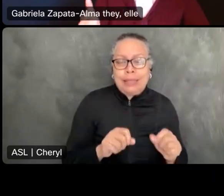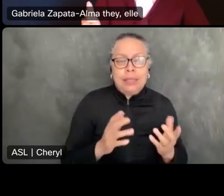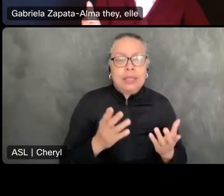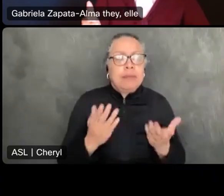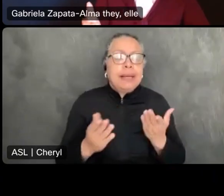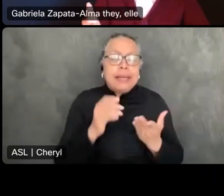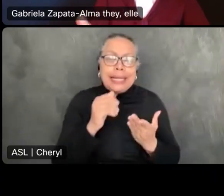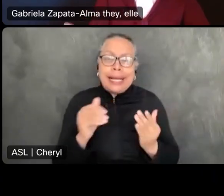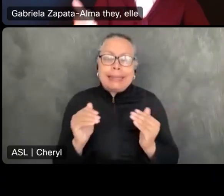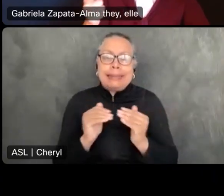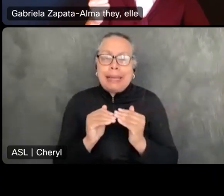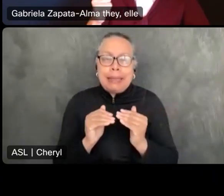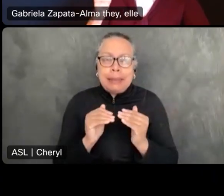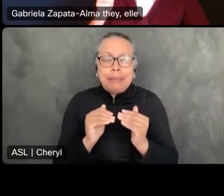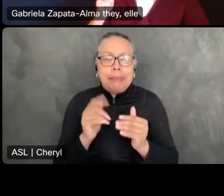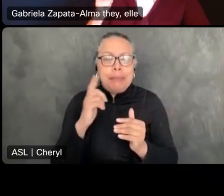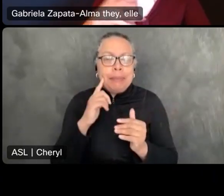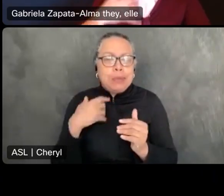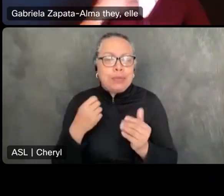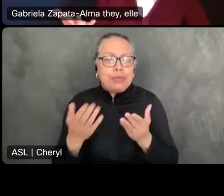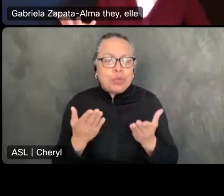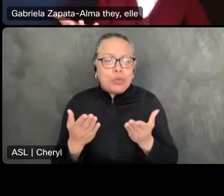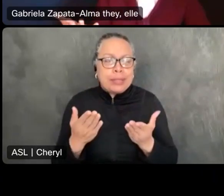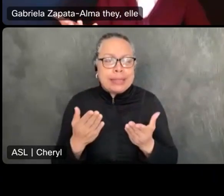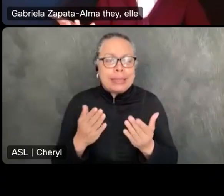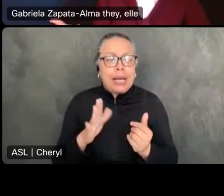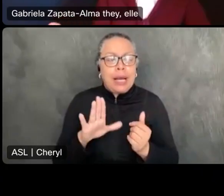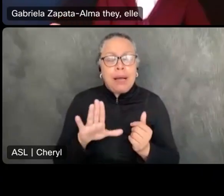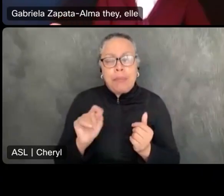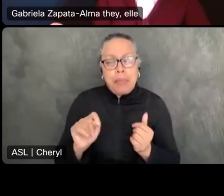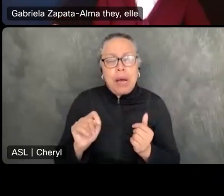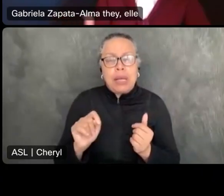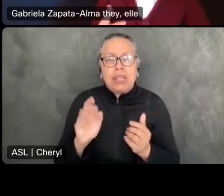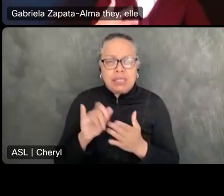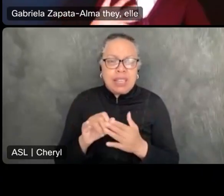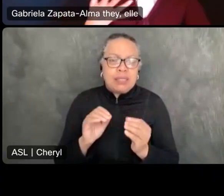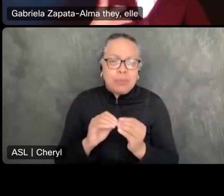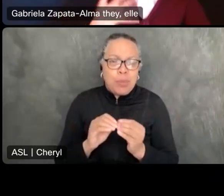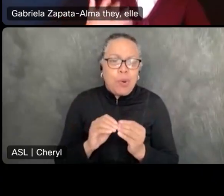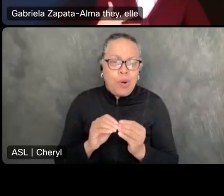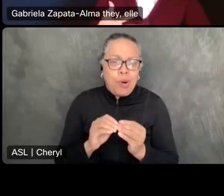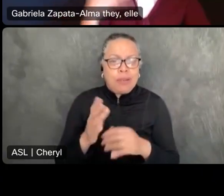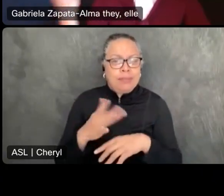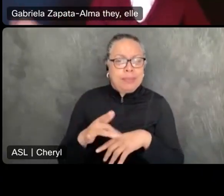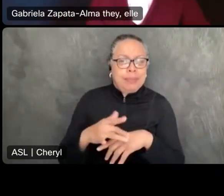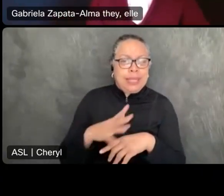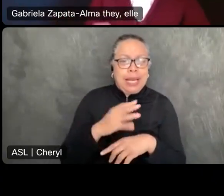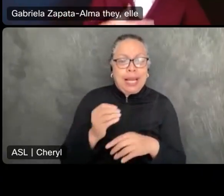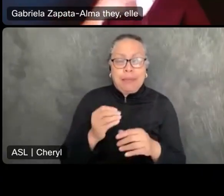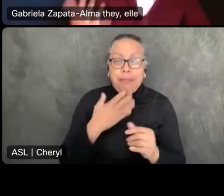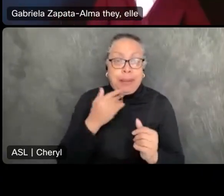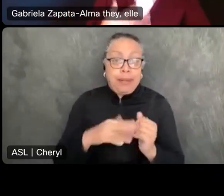same kind of mental health service, but that ultimately will be more accessible and will be better than